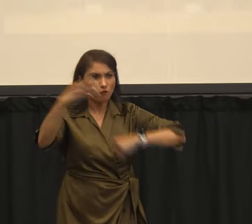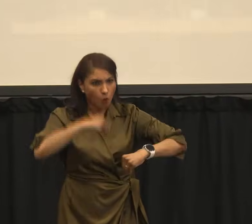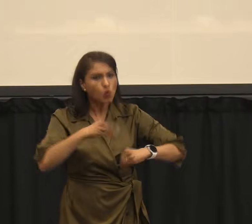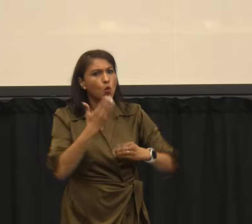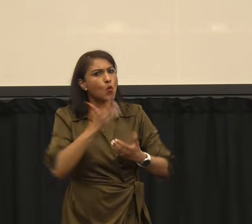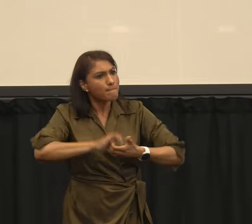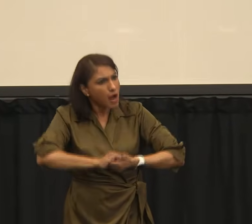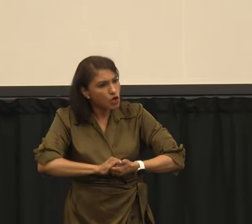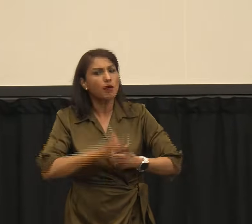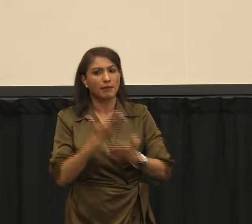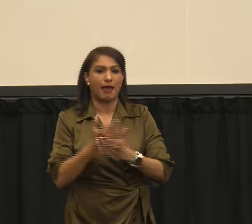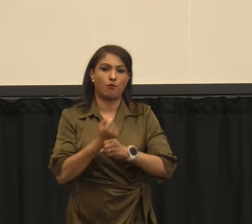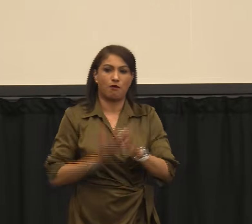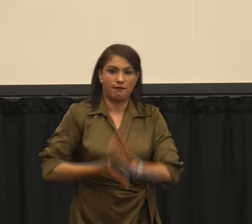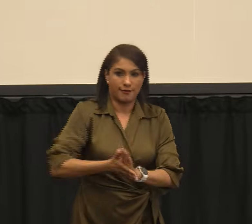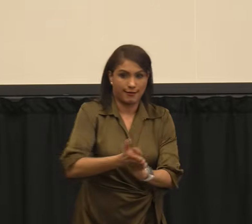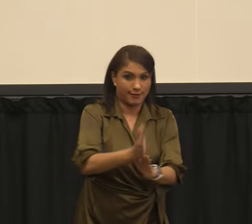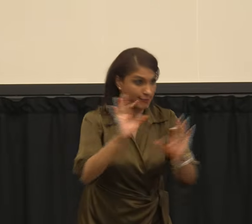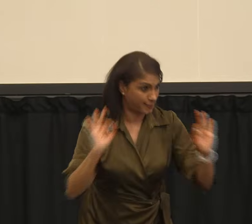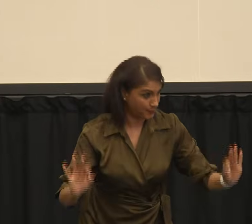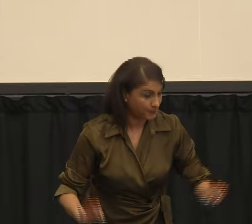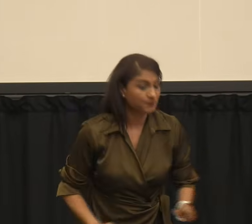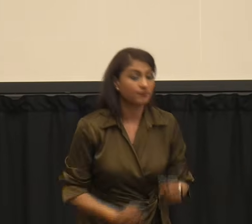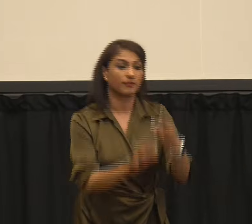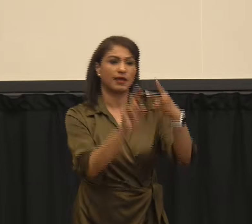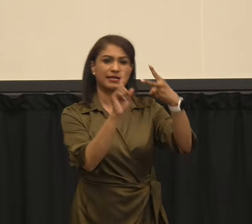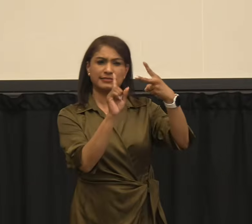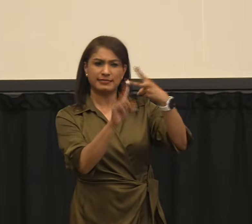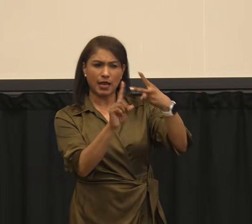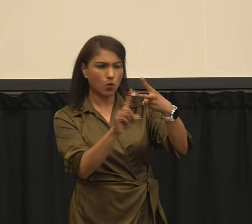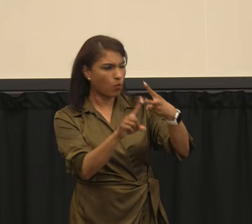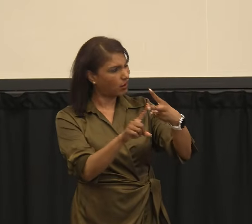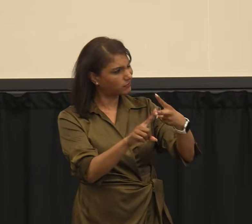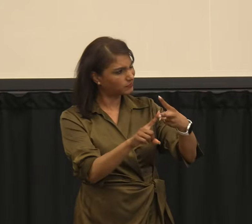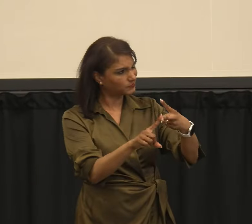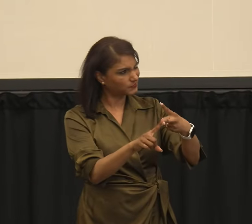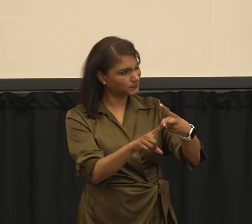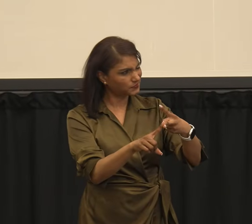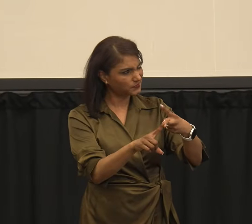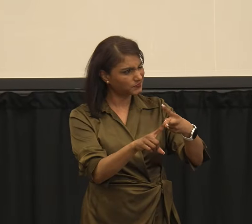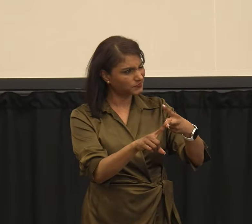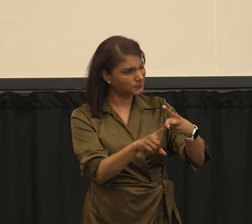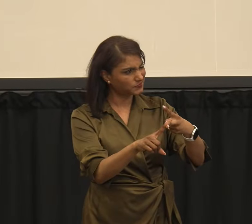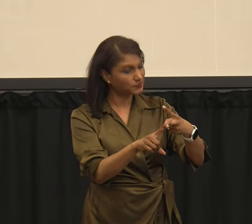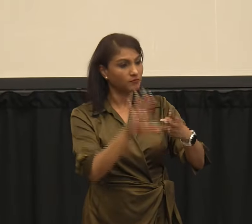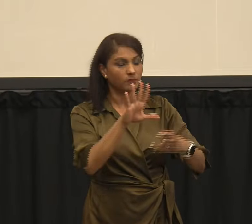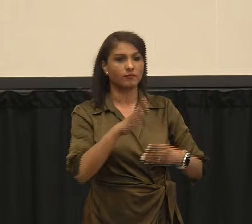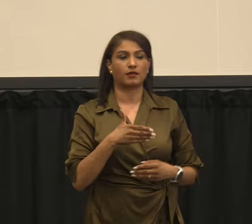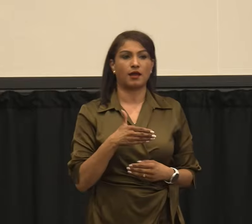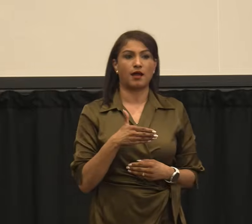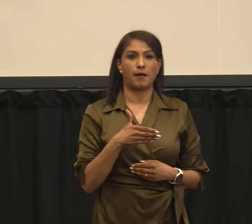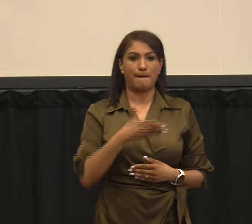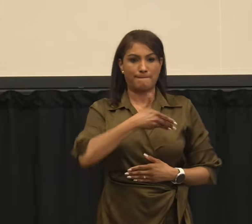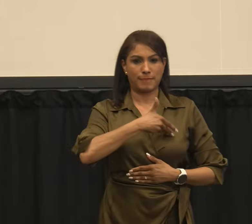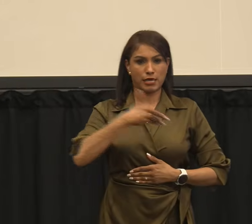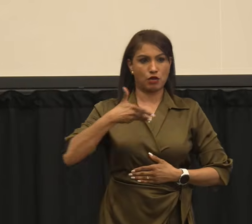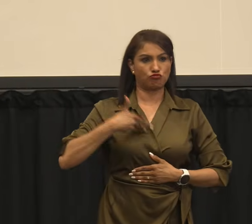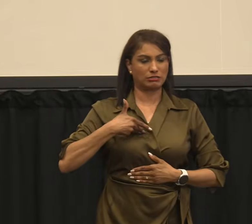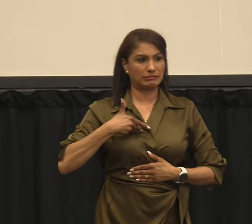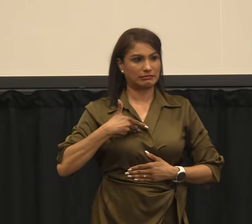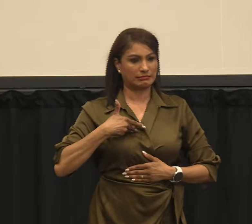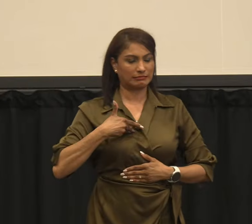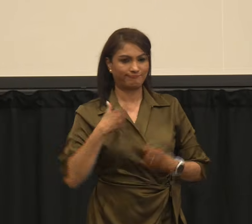different contributors, delegate who we work in partnership with to take on certain aspects of the